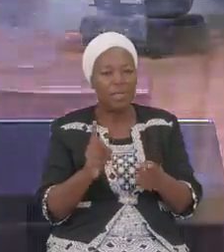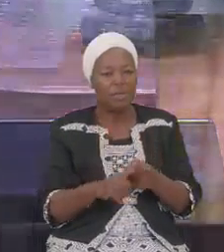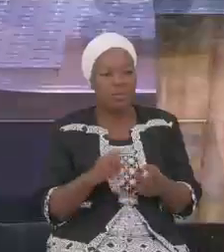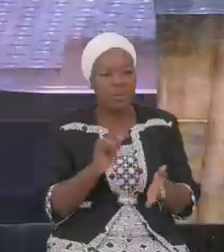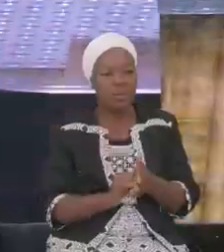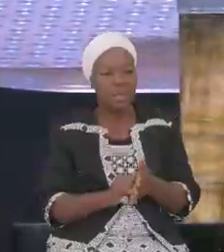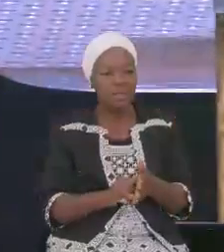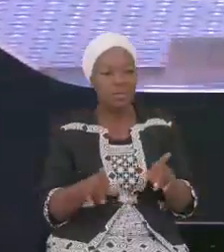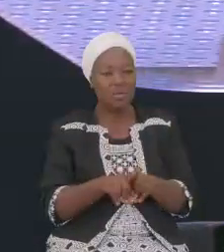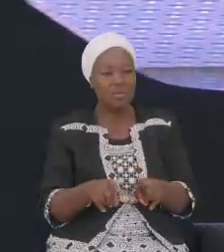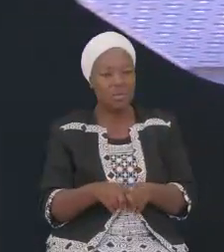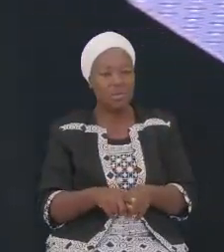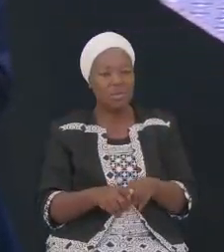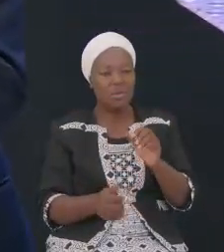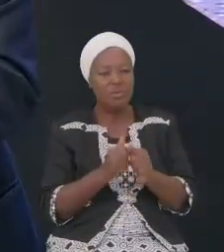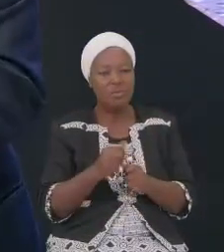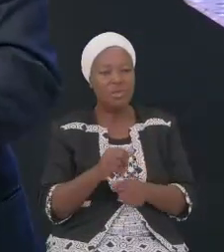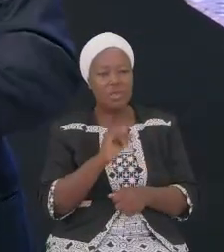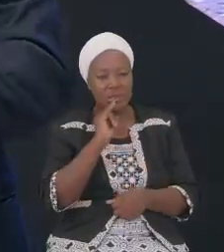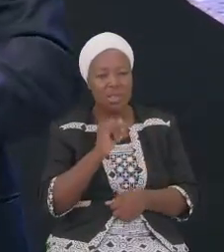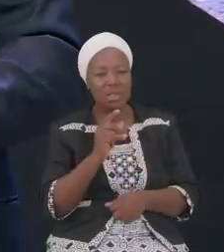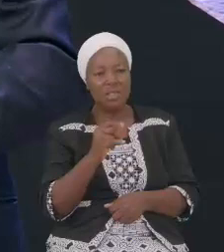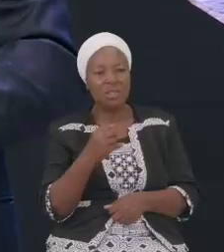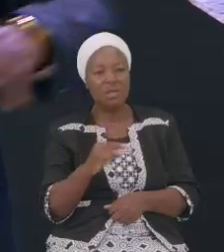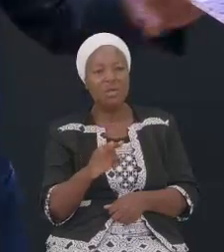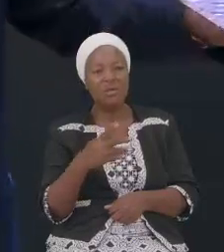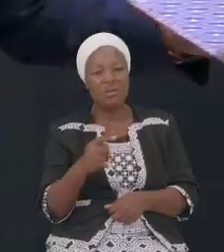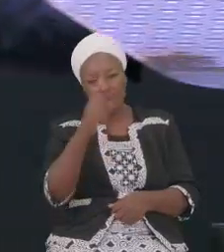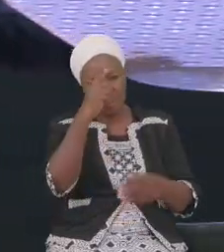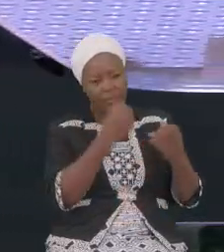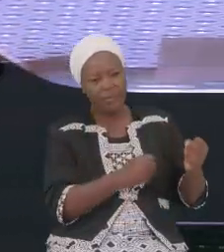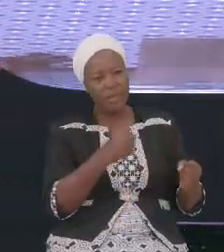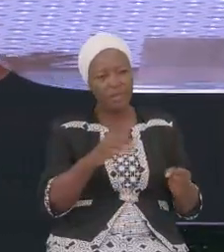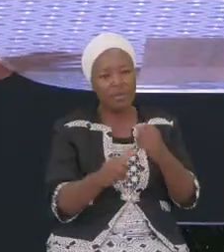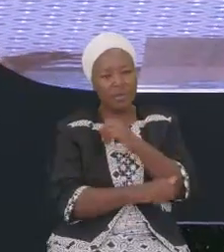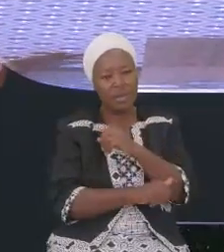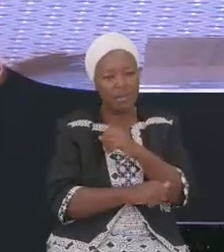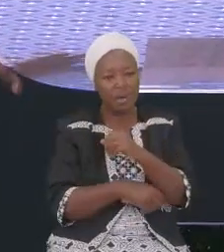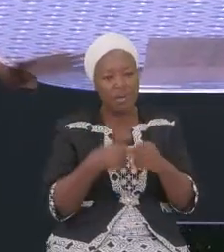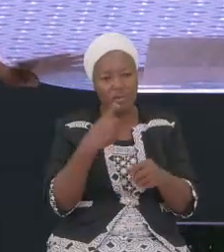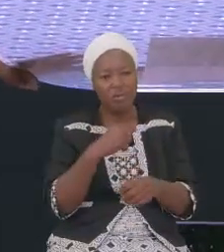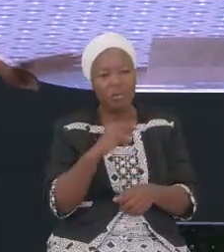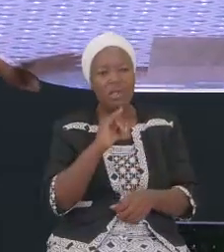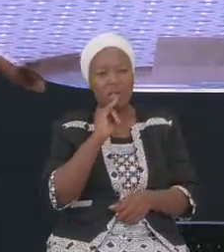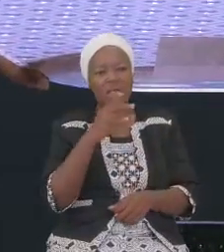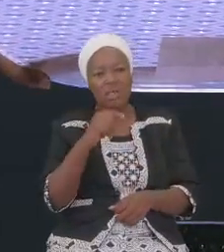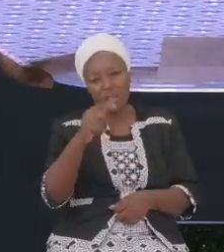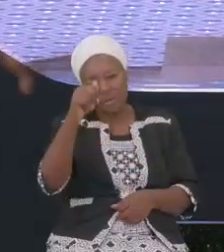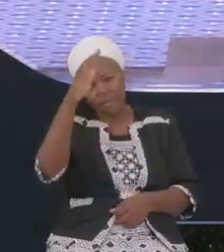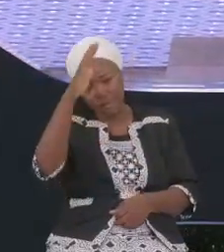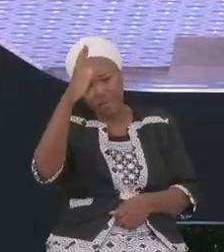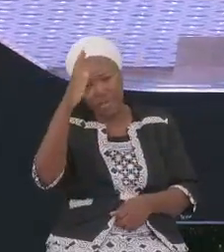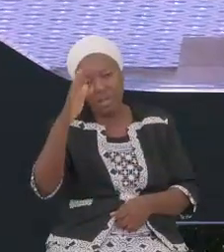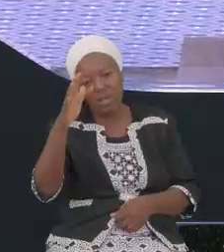the Lord, that the promise might be sure in our lives. And then it says, not to that only which is of the